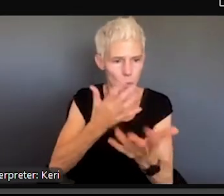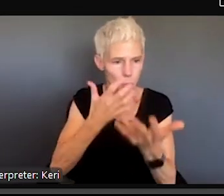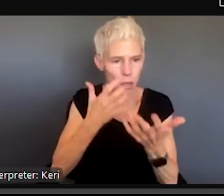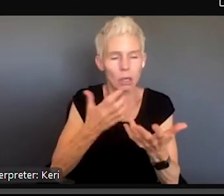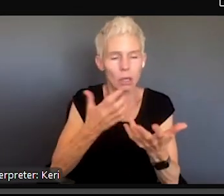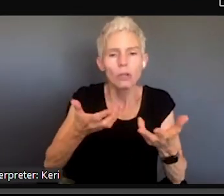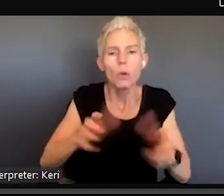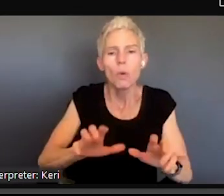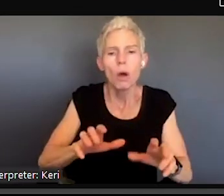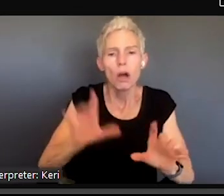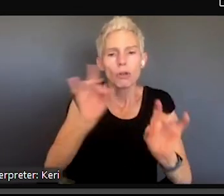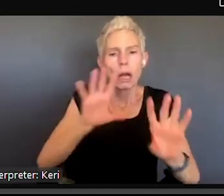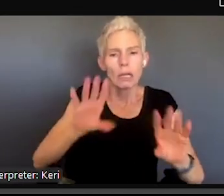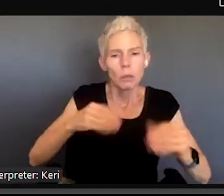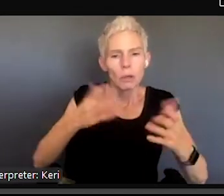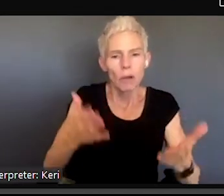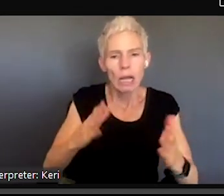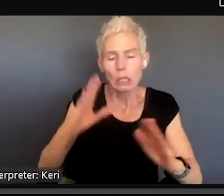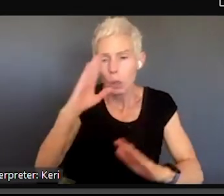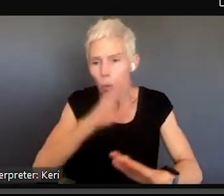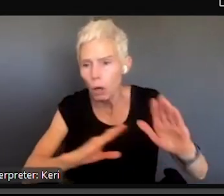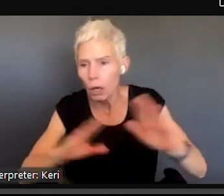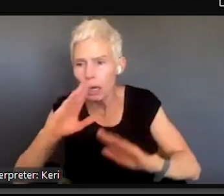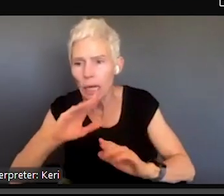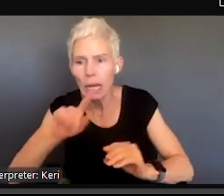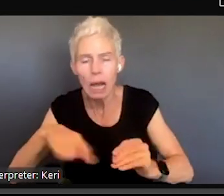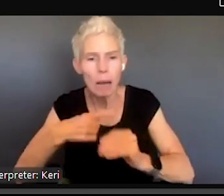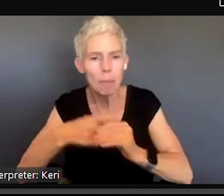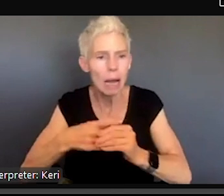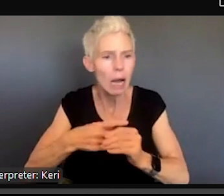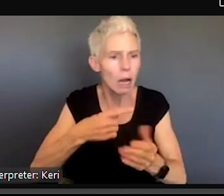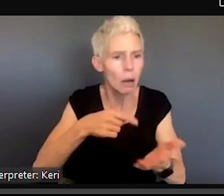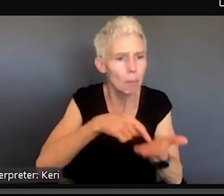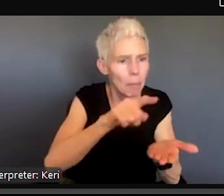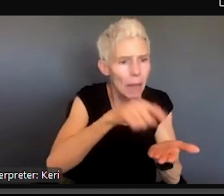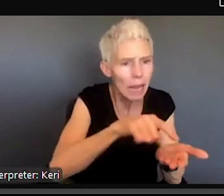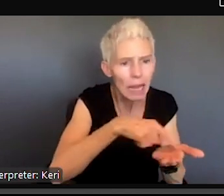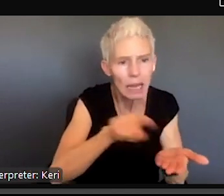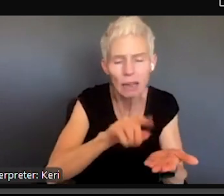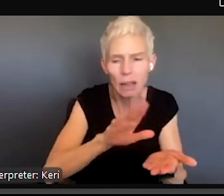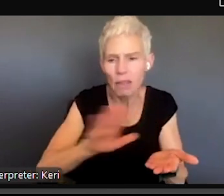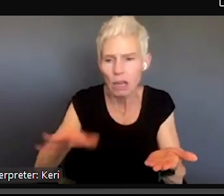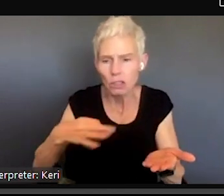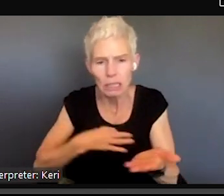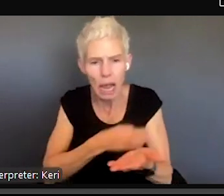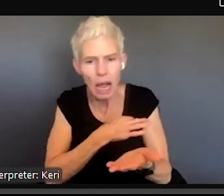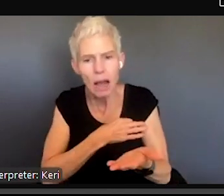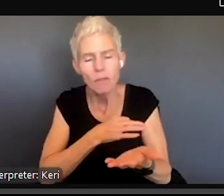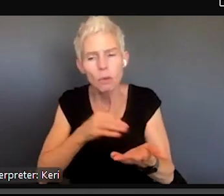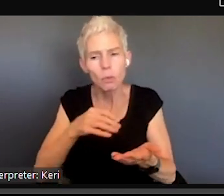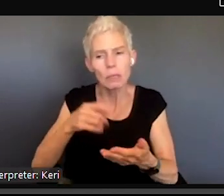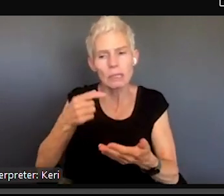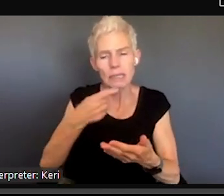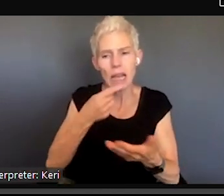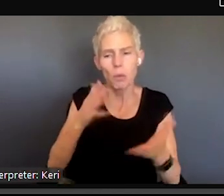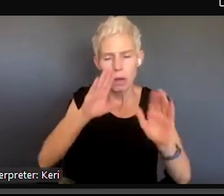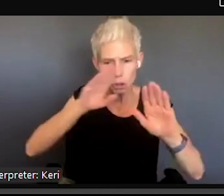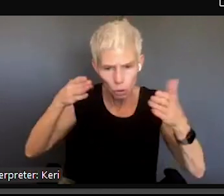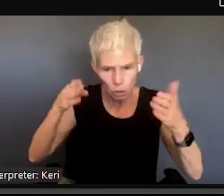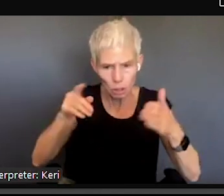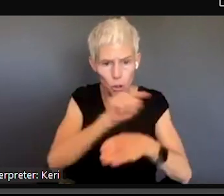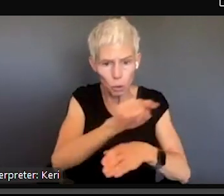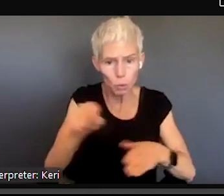crisis providers to have to worry about volume, making payroll. We're saying we want you to focus